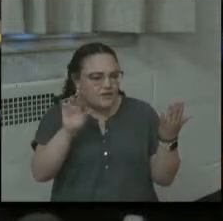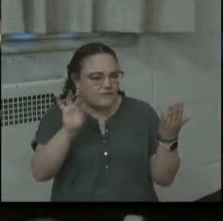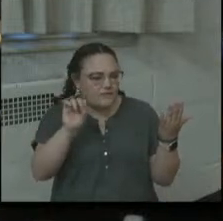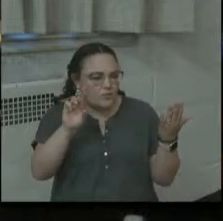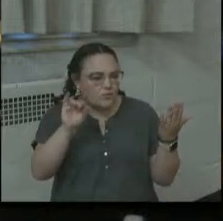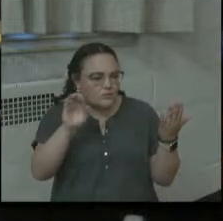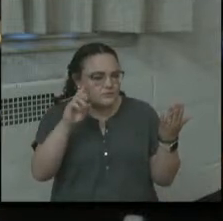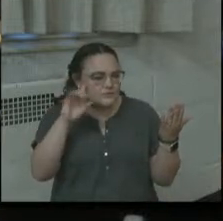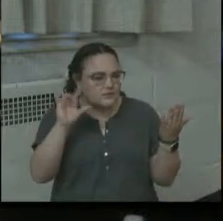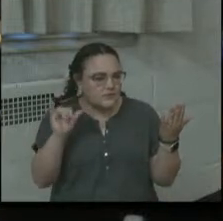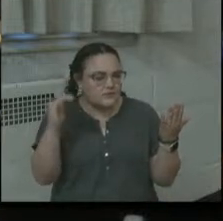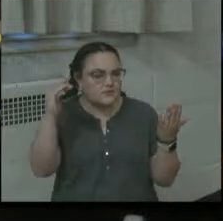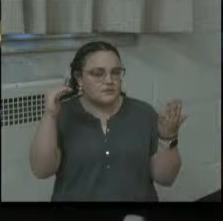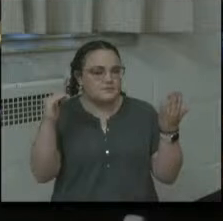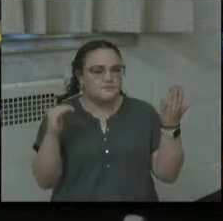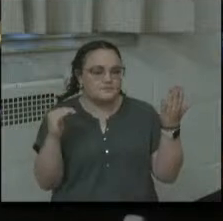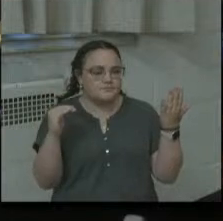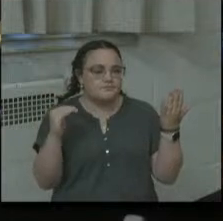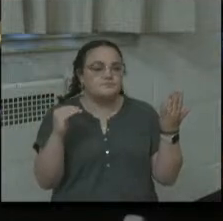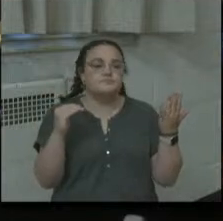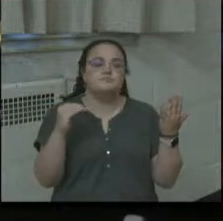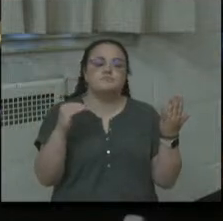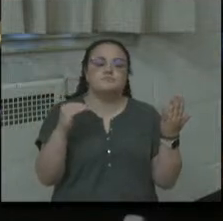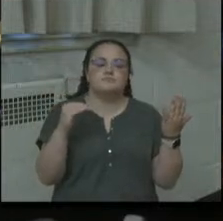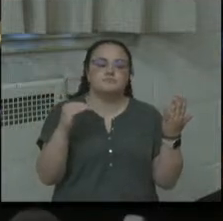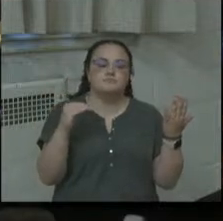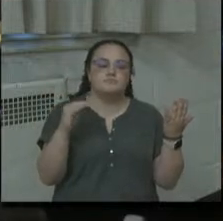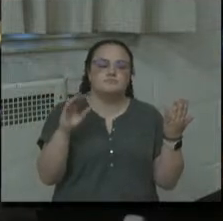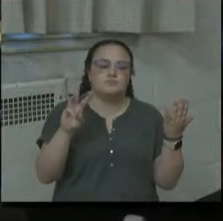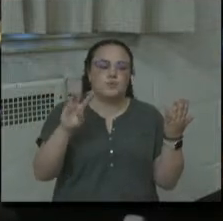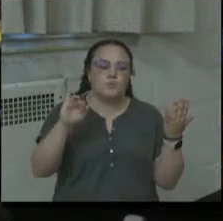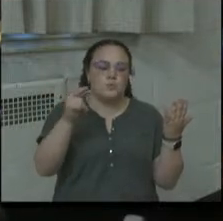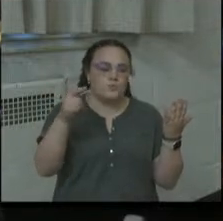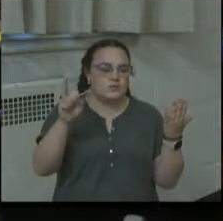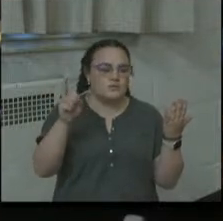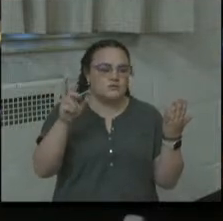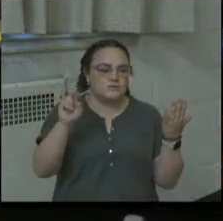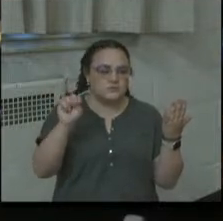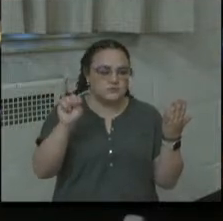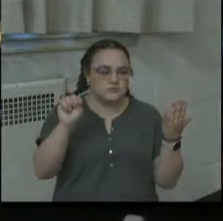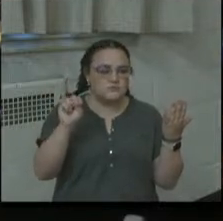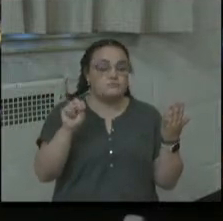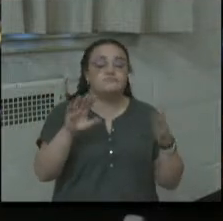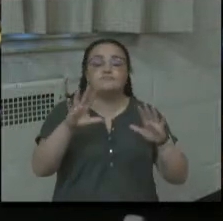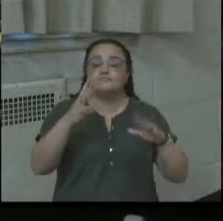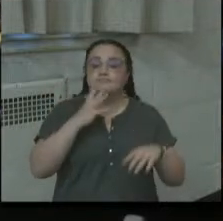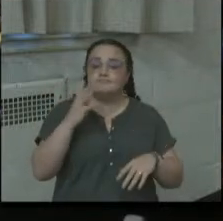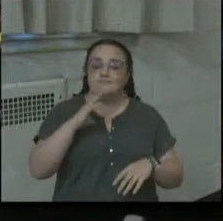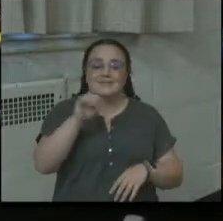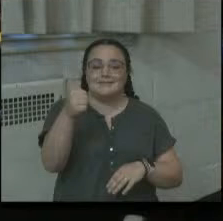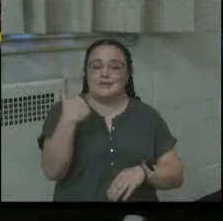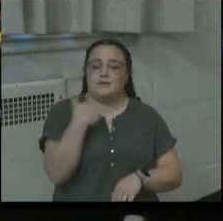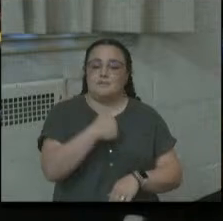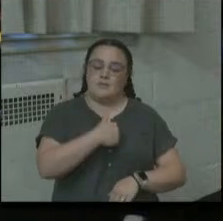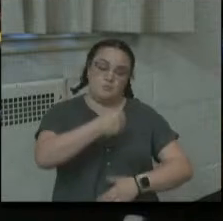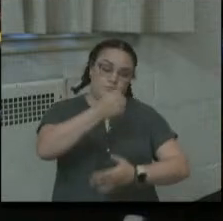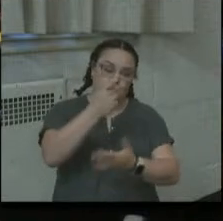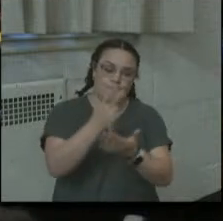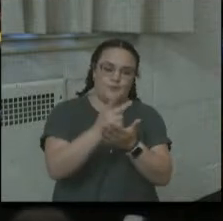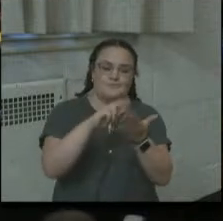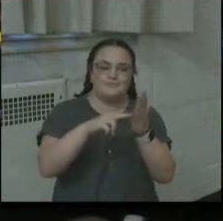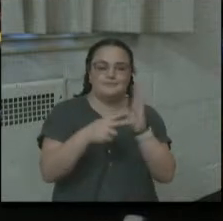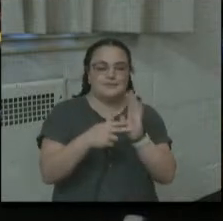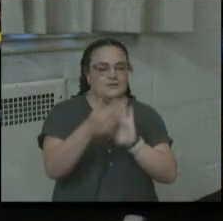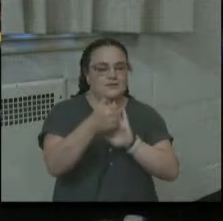Aye. Mrs. Vickensberry. Aye. With 10 members, the agenda is adopted.